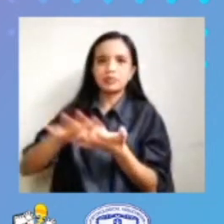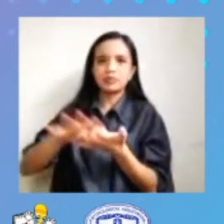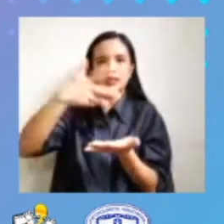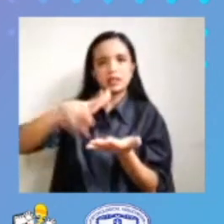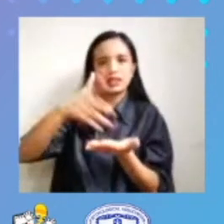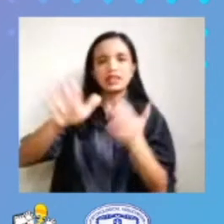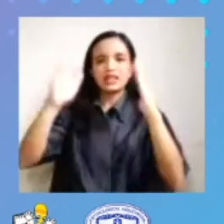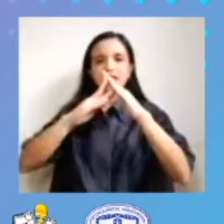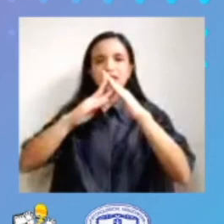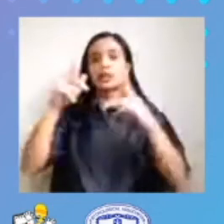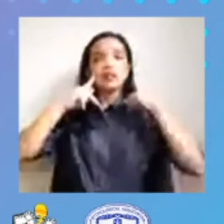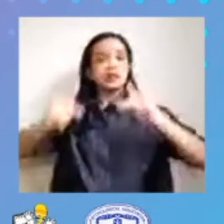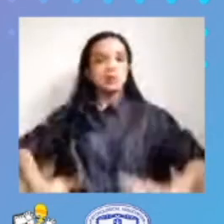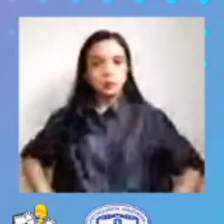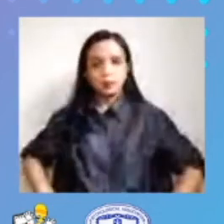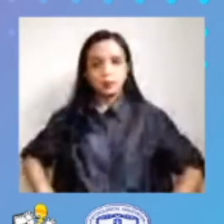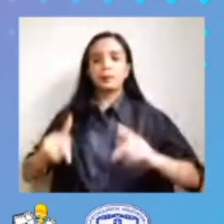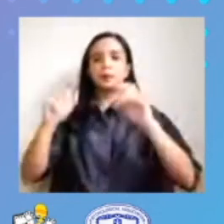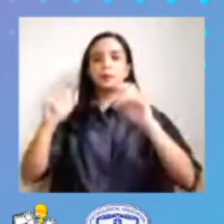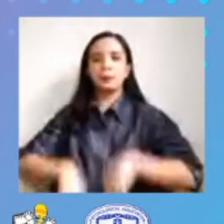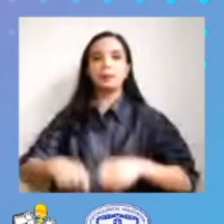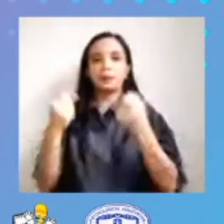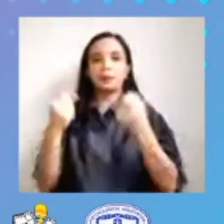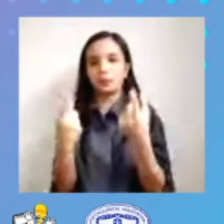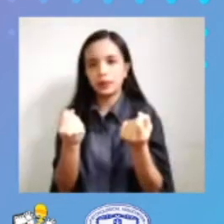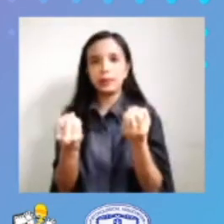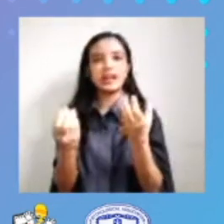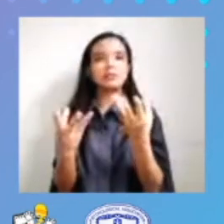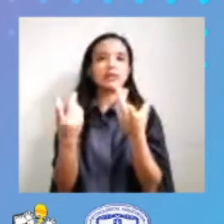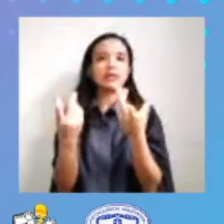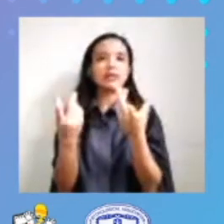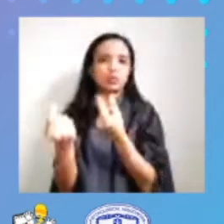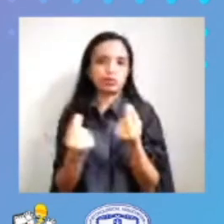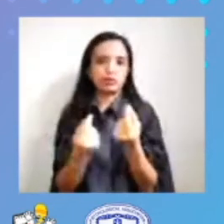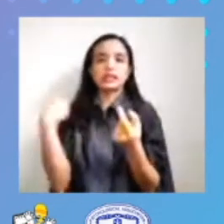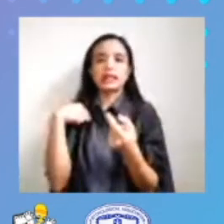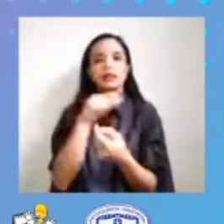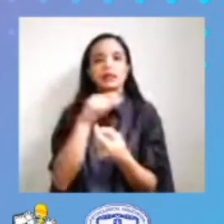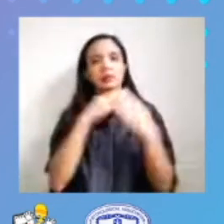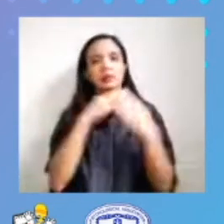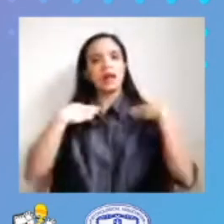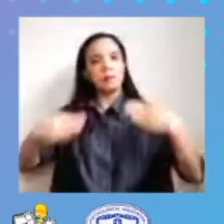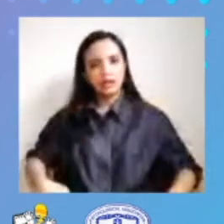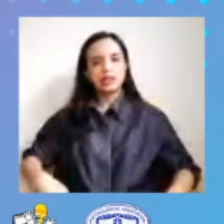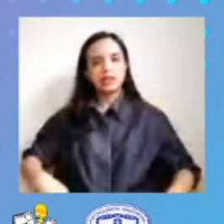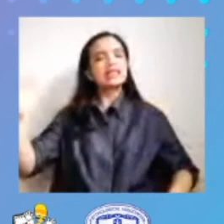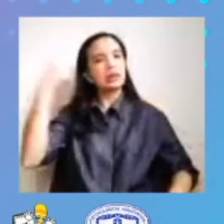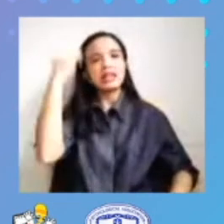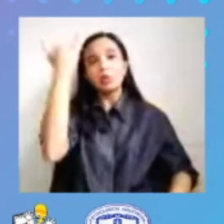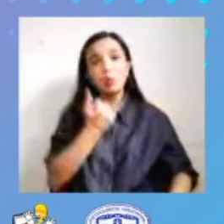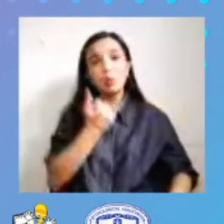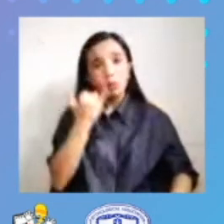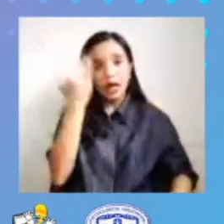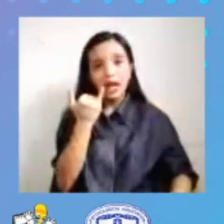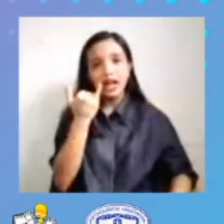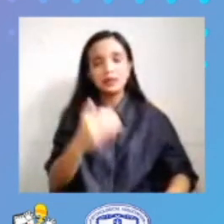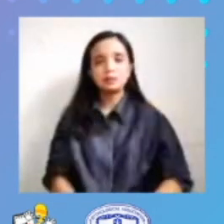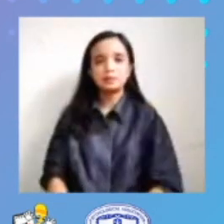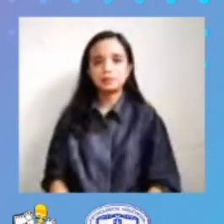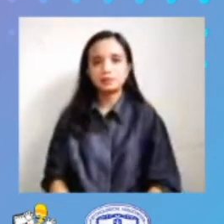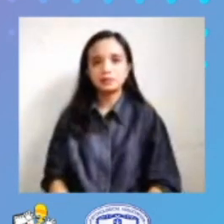multitask while I'm taking a bath. I can just listen to that. So in a way, I'm also nourishing my mind. Go to the root of it. You